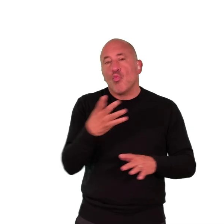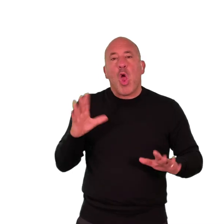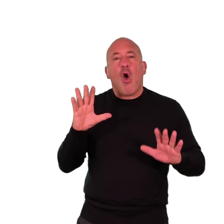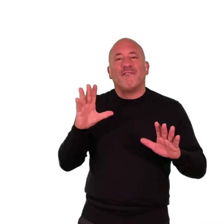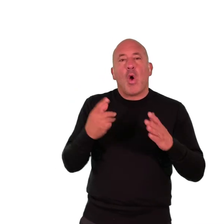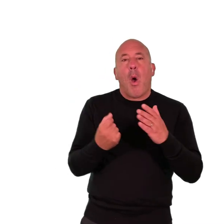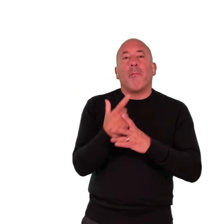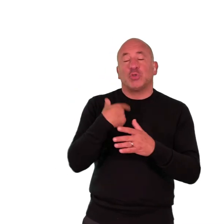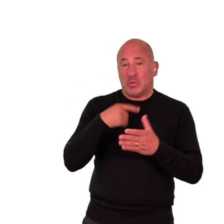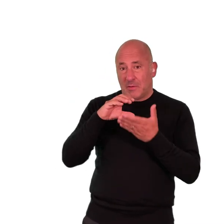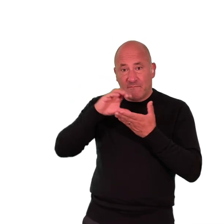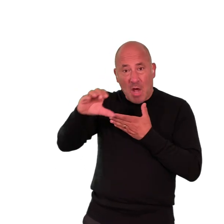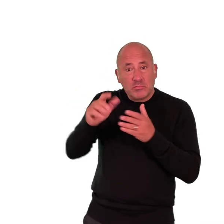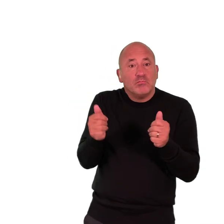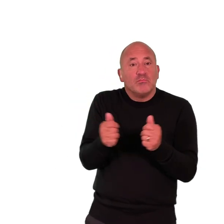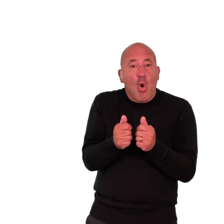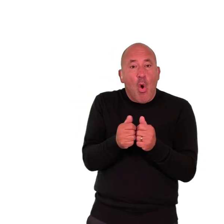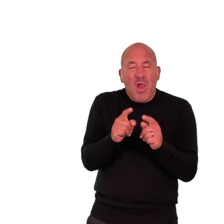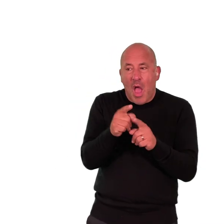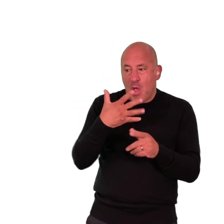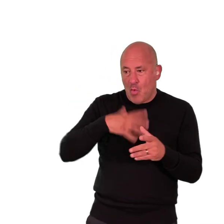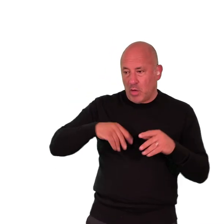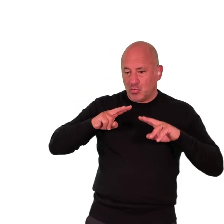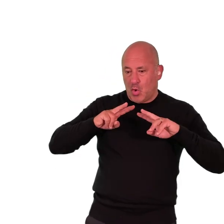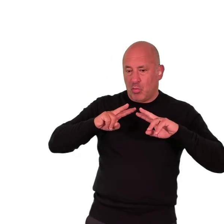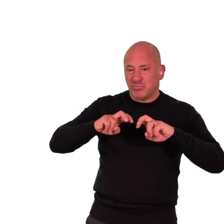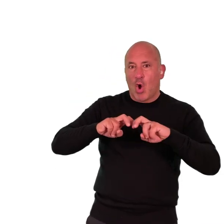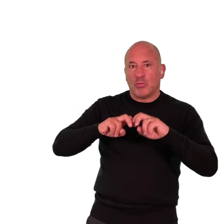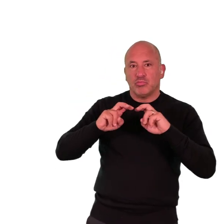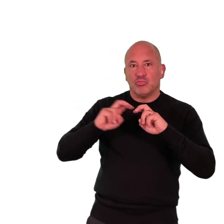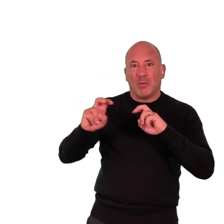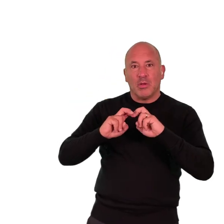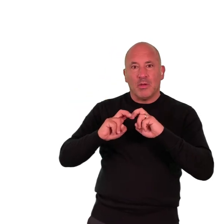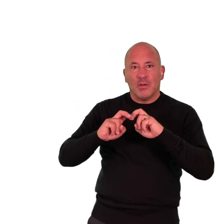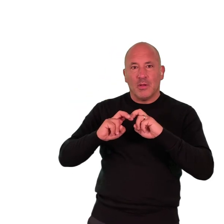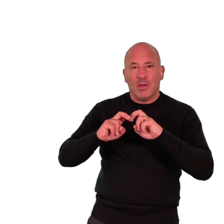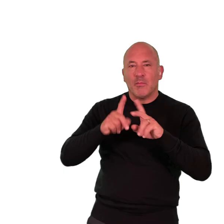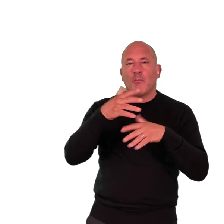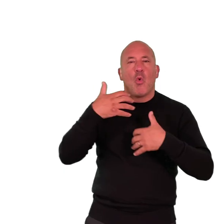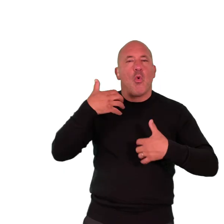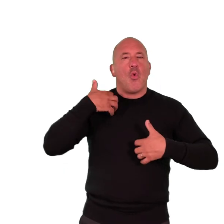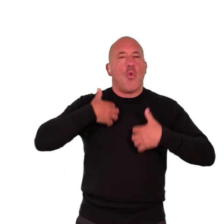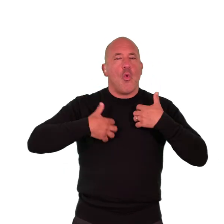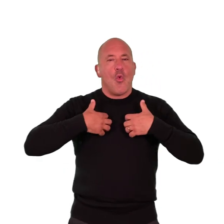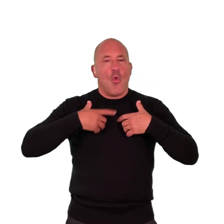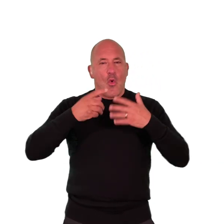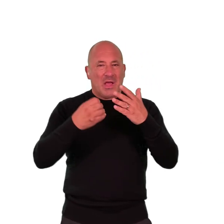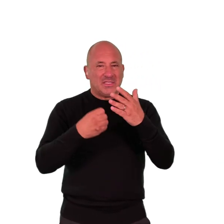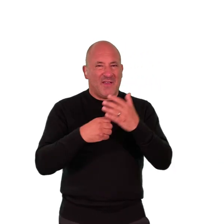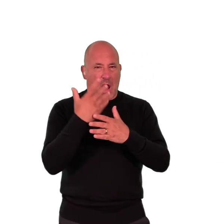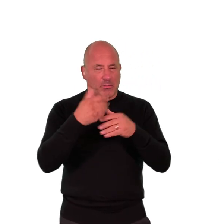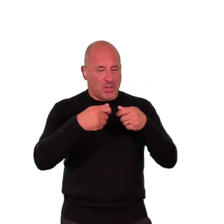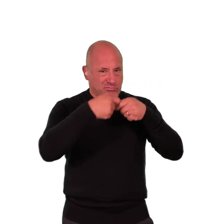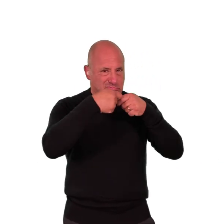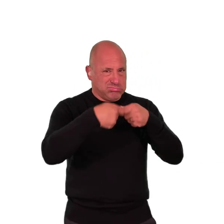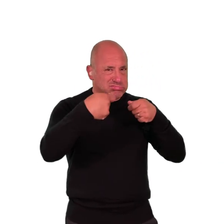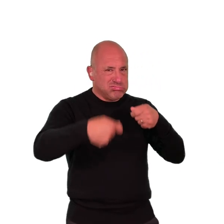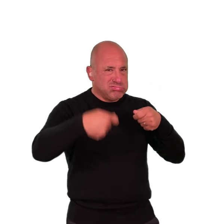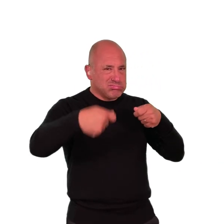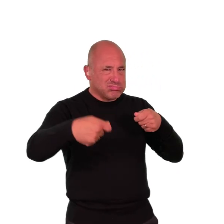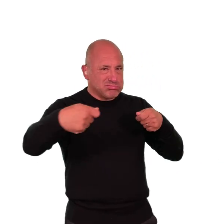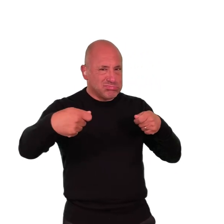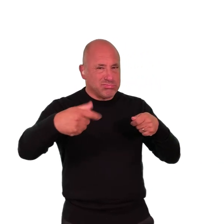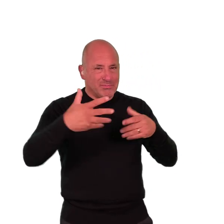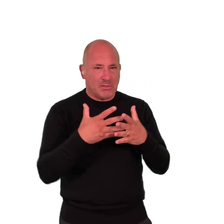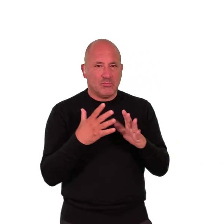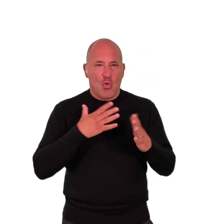why you want to join a particular network? What are the benefits of that? Is your activity ambitious? We